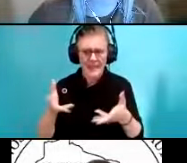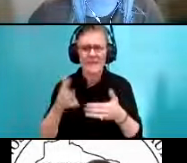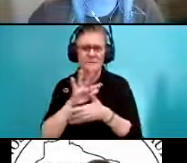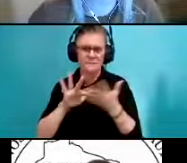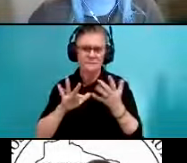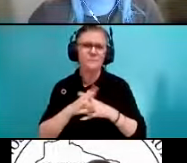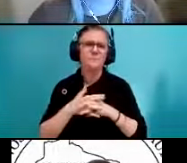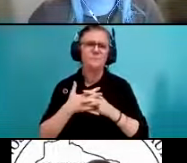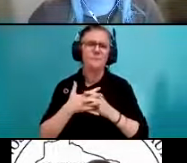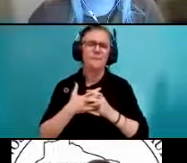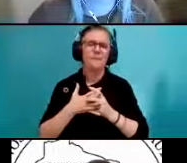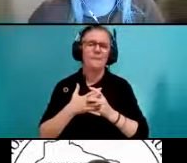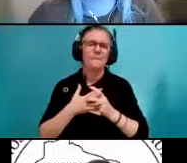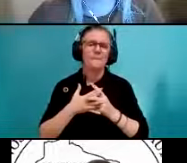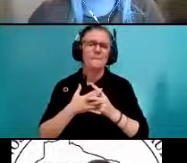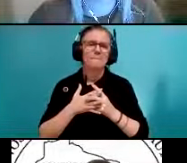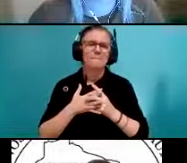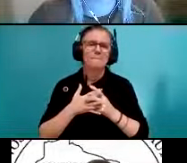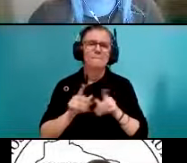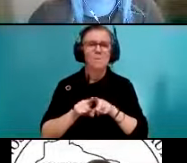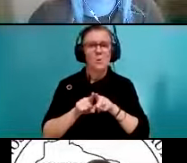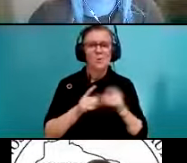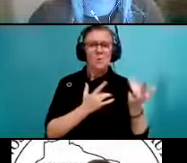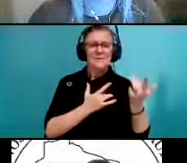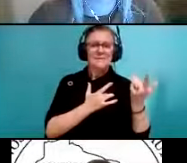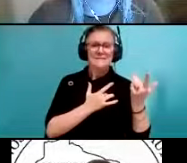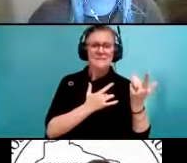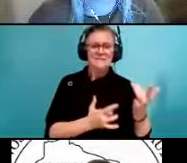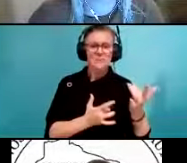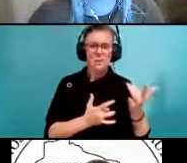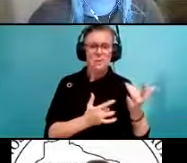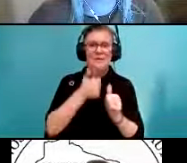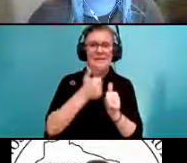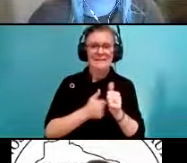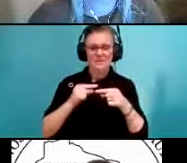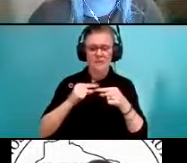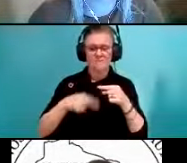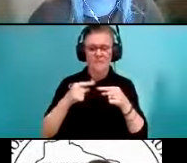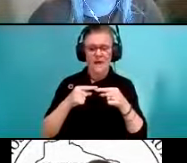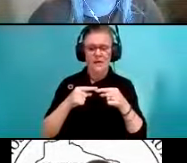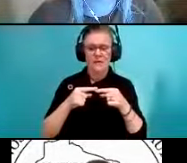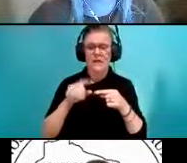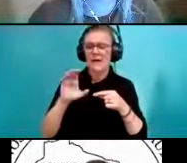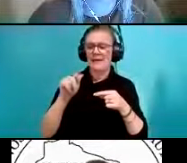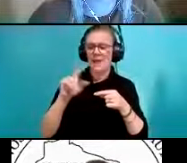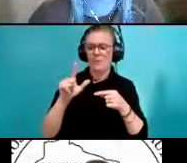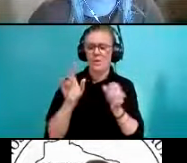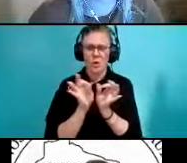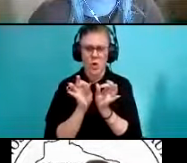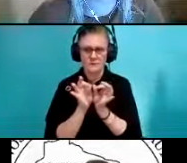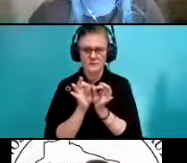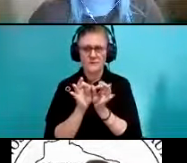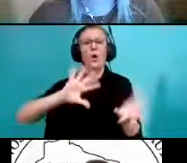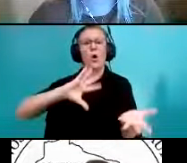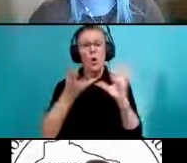things. And then we looked at typical per mile capital costs. So with all of these together,